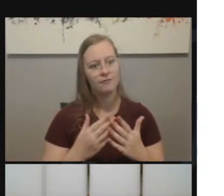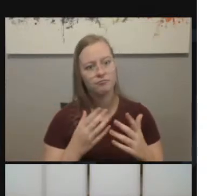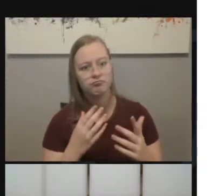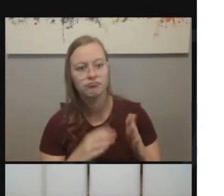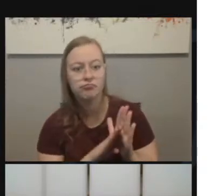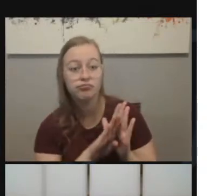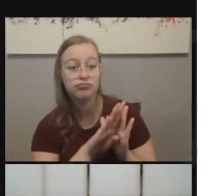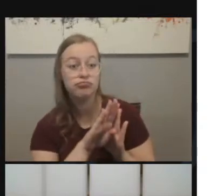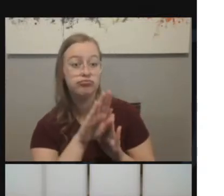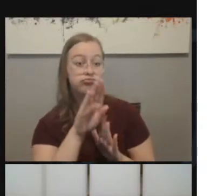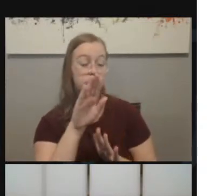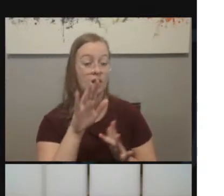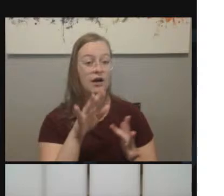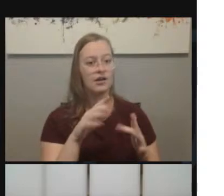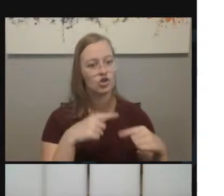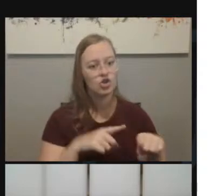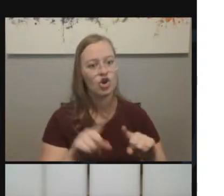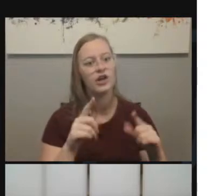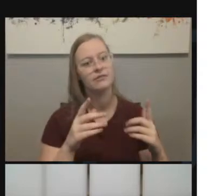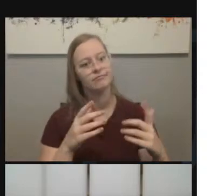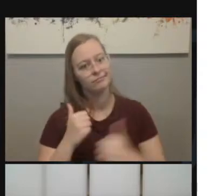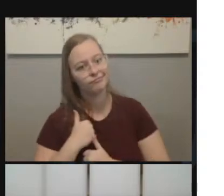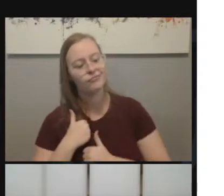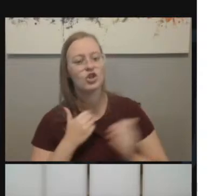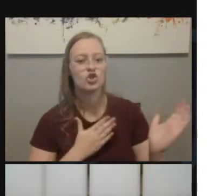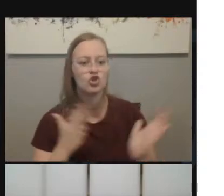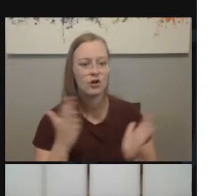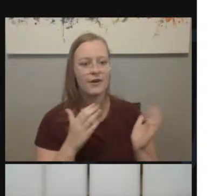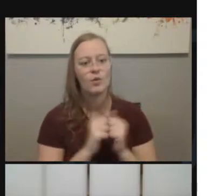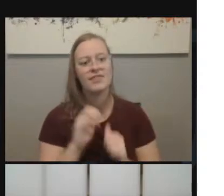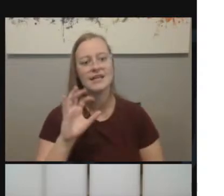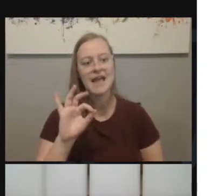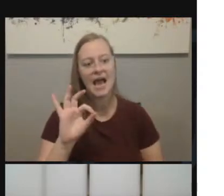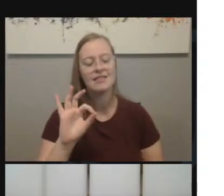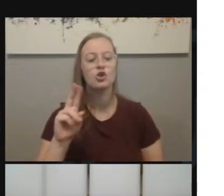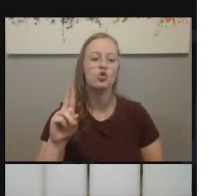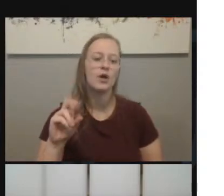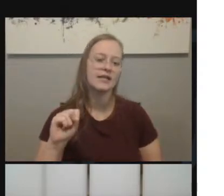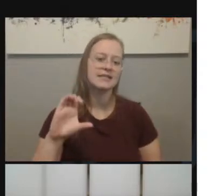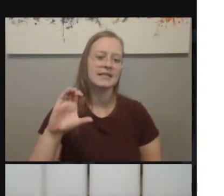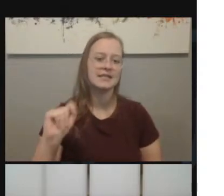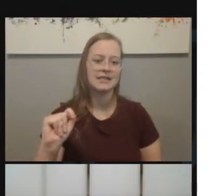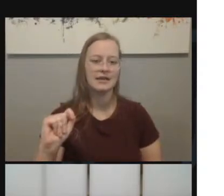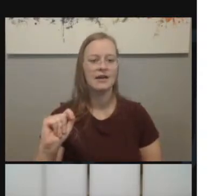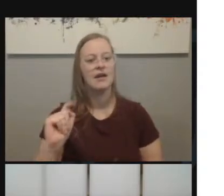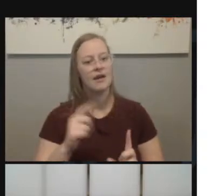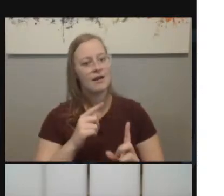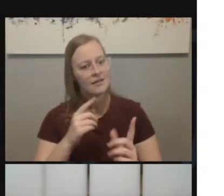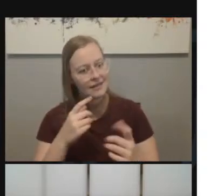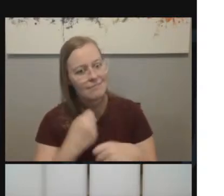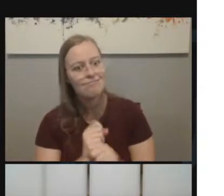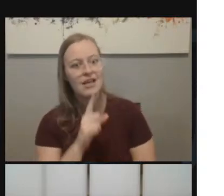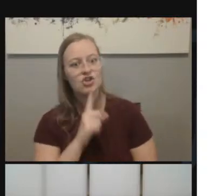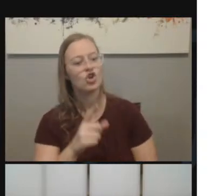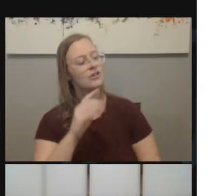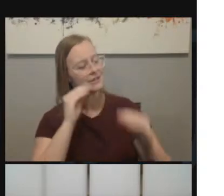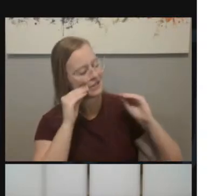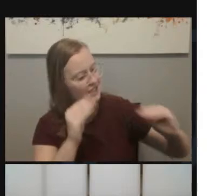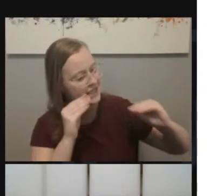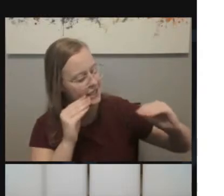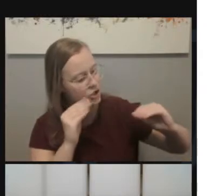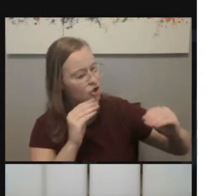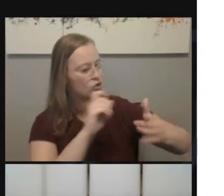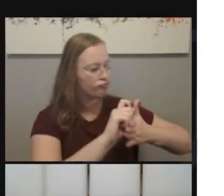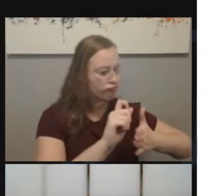in Virginia with the 9th USCT. They made a point of teaching literacy to